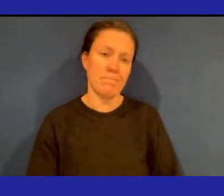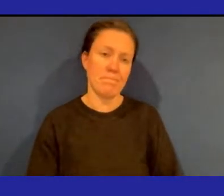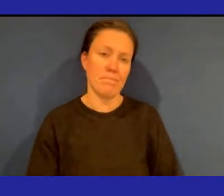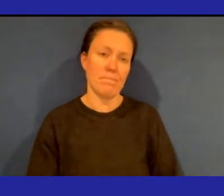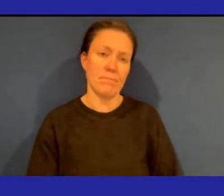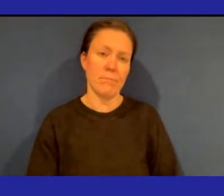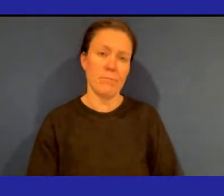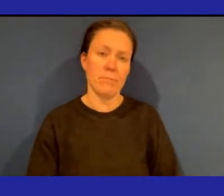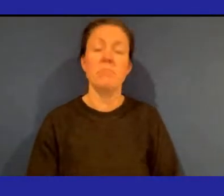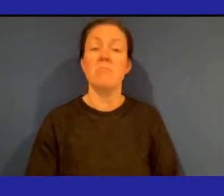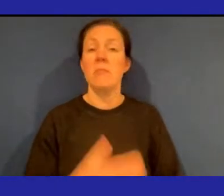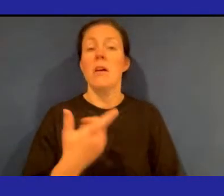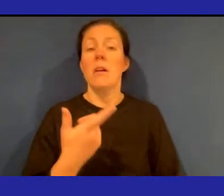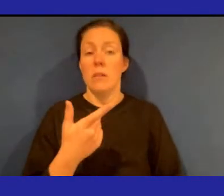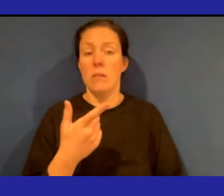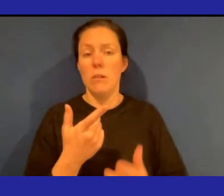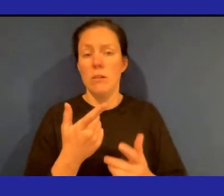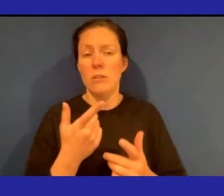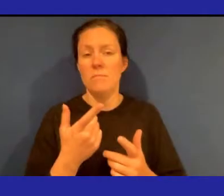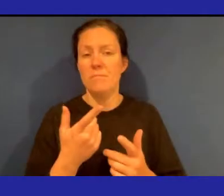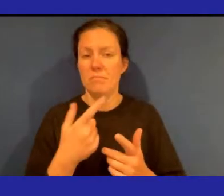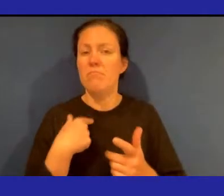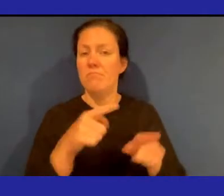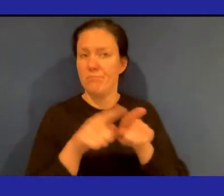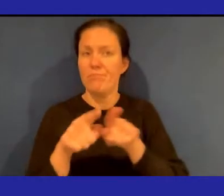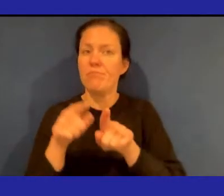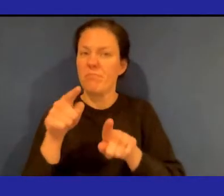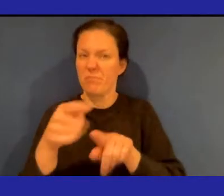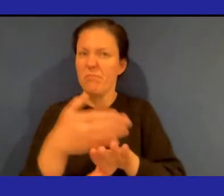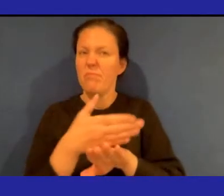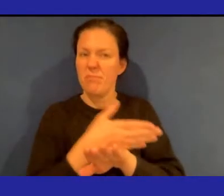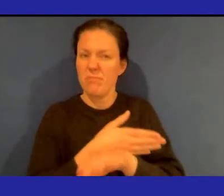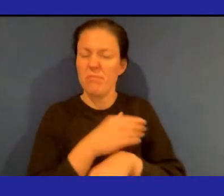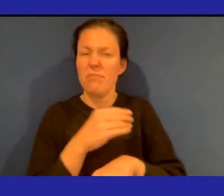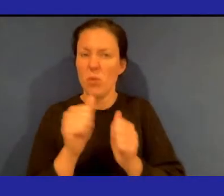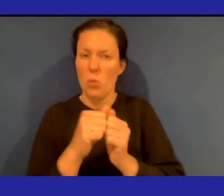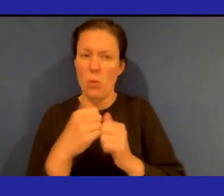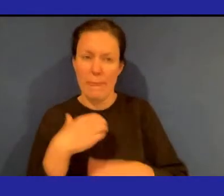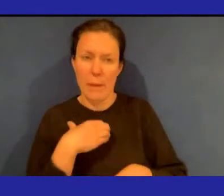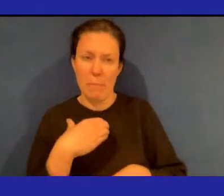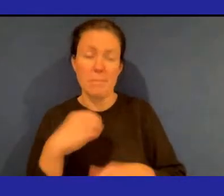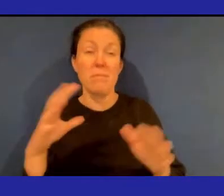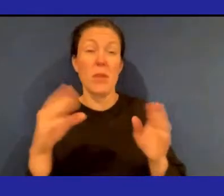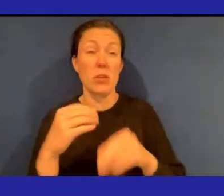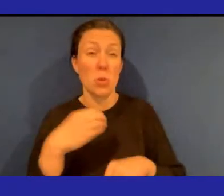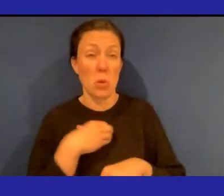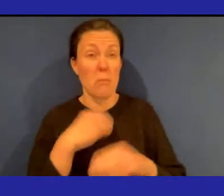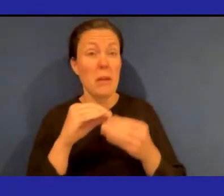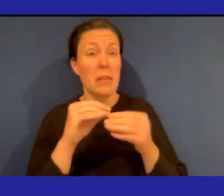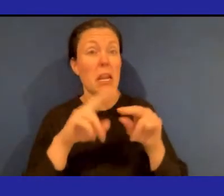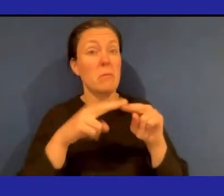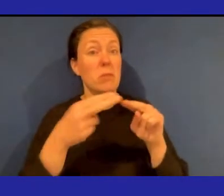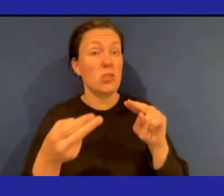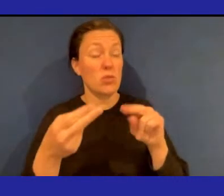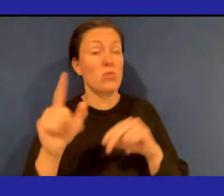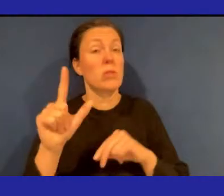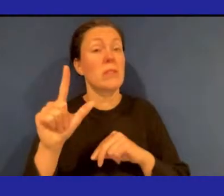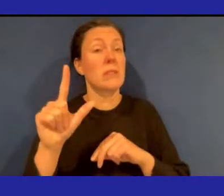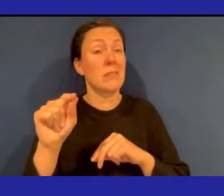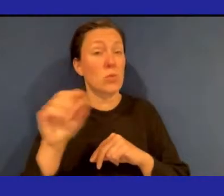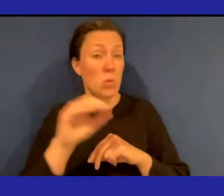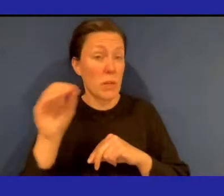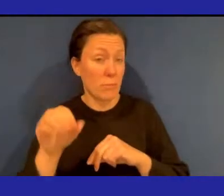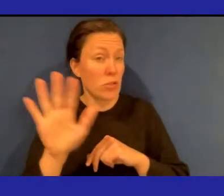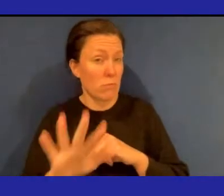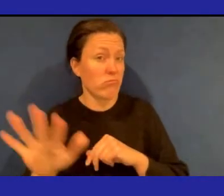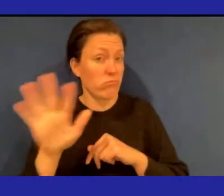We make strides here too, with total complaints decreasing by almost 20%.